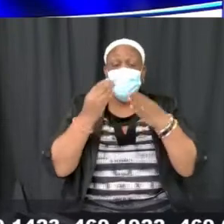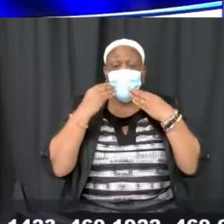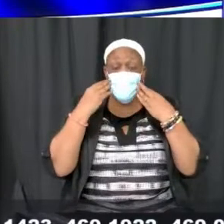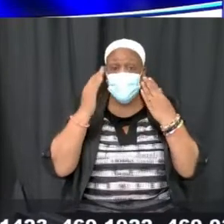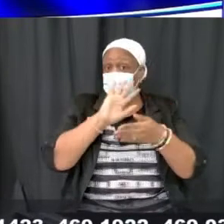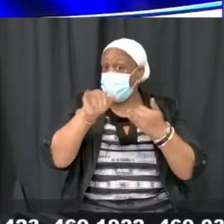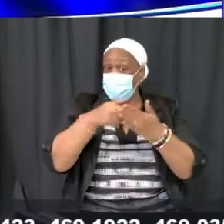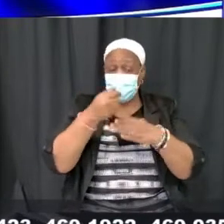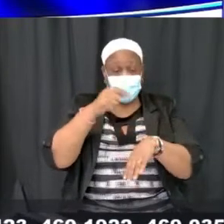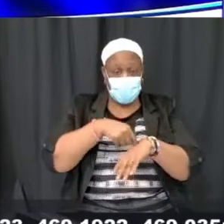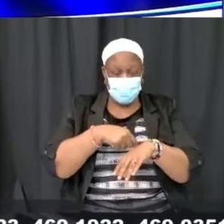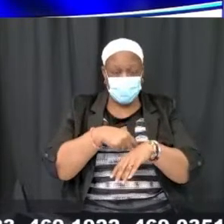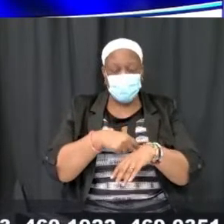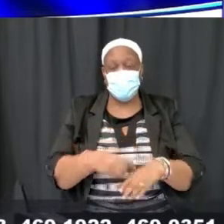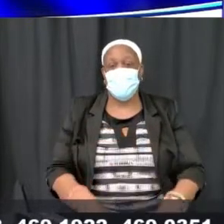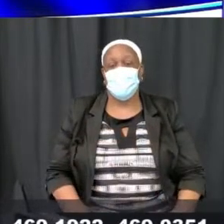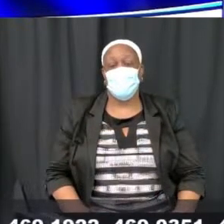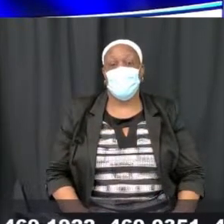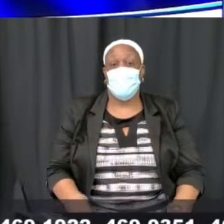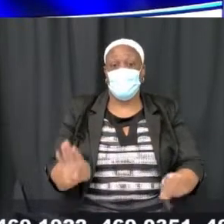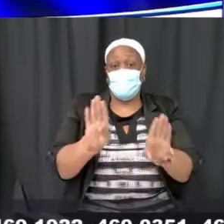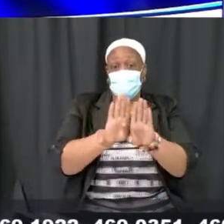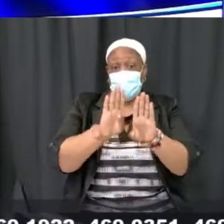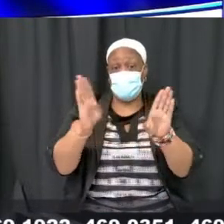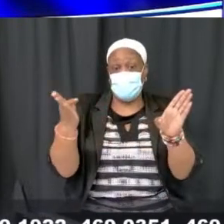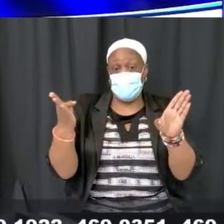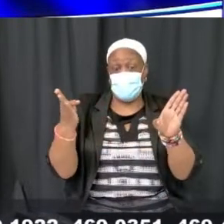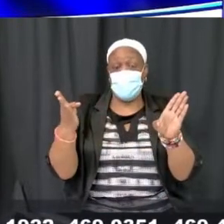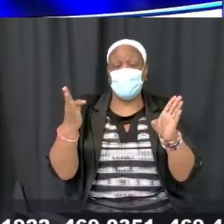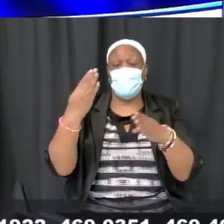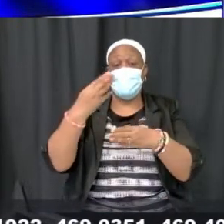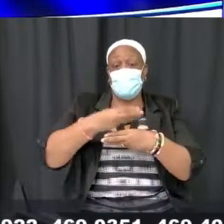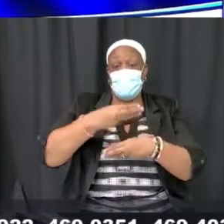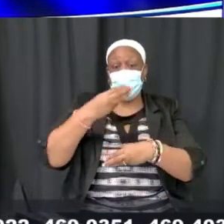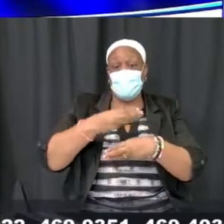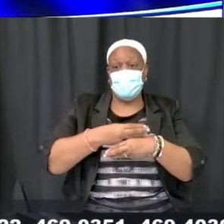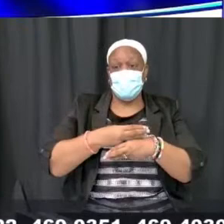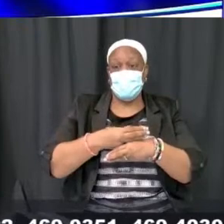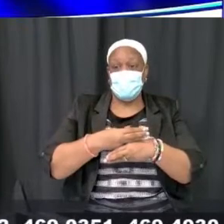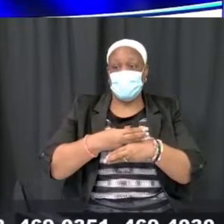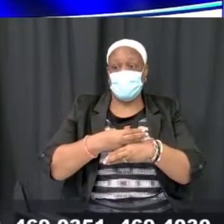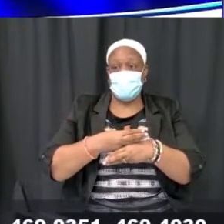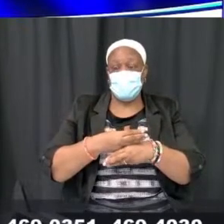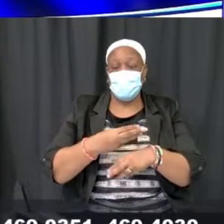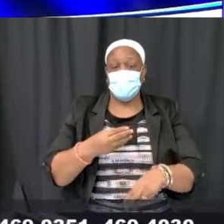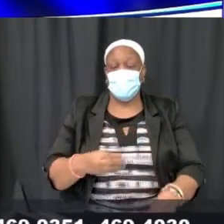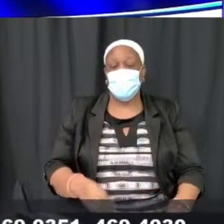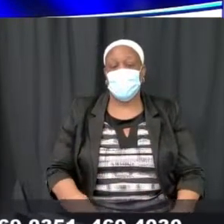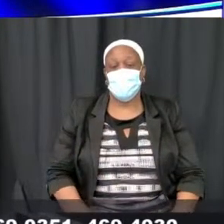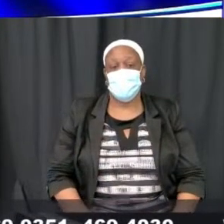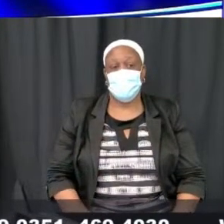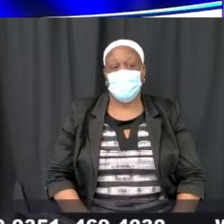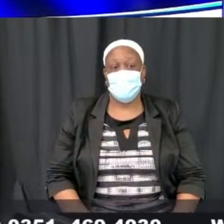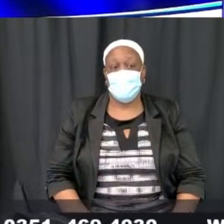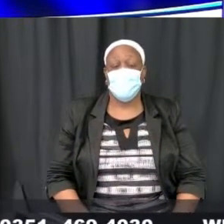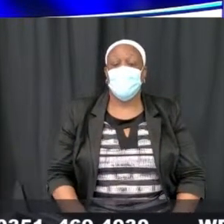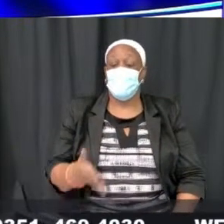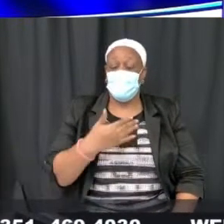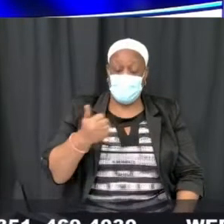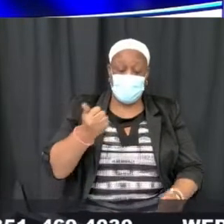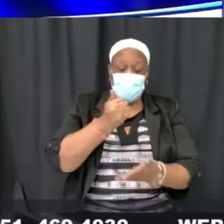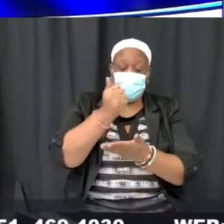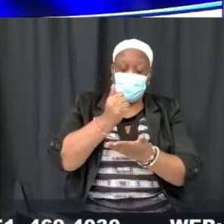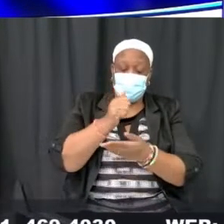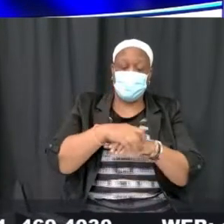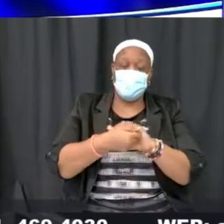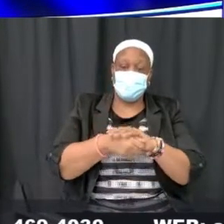open or partially open depending on weather conditions, and that all persons shall practice good hand hygiene, proper sanitary